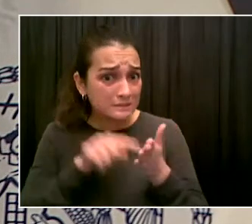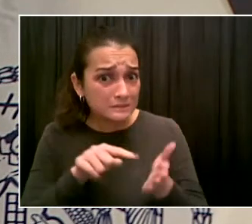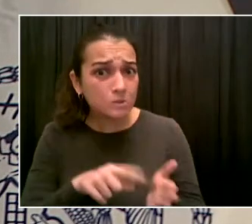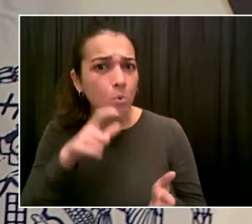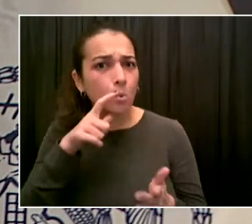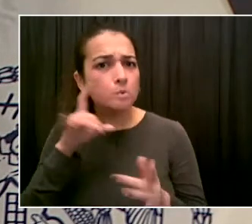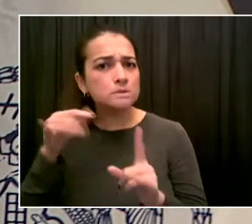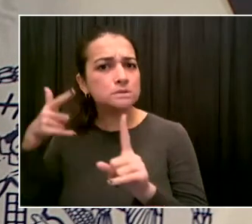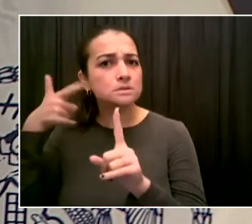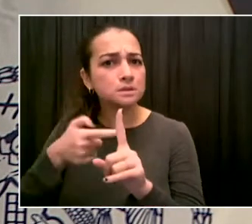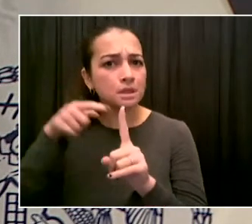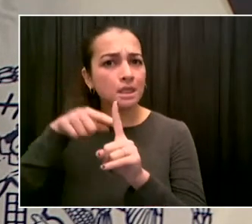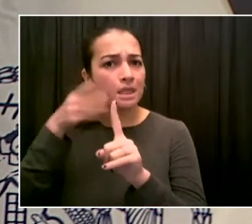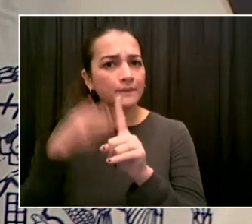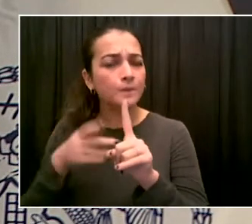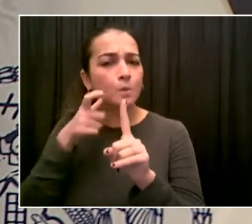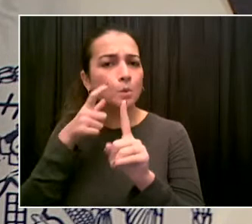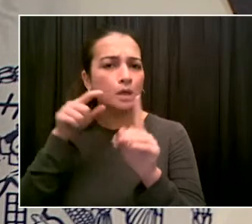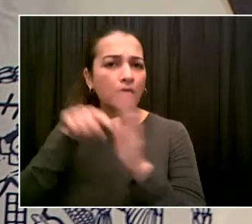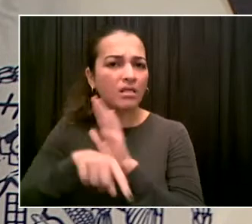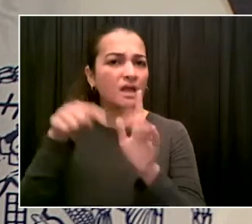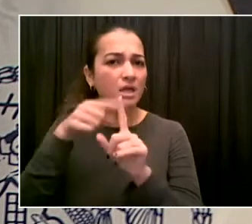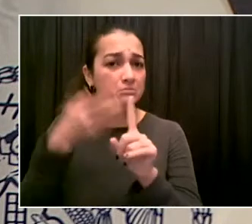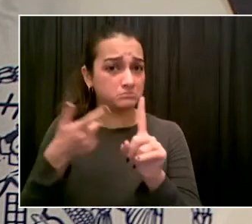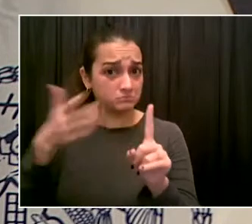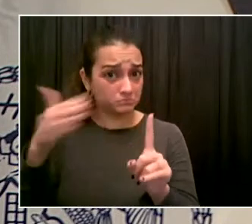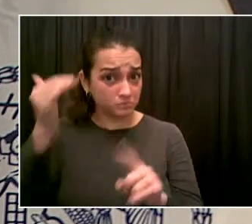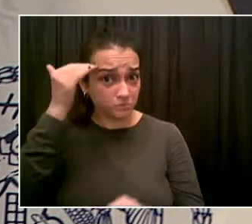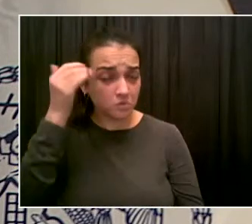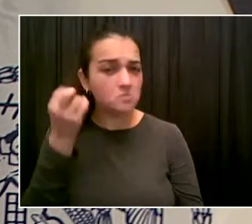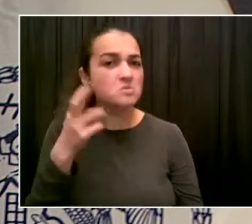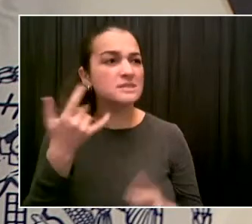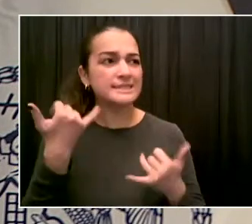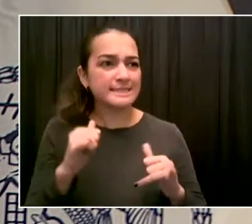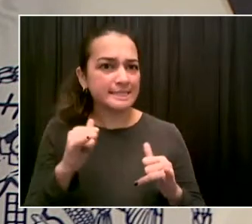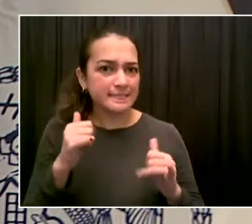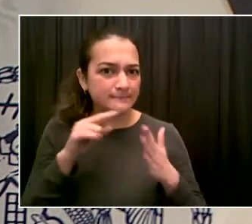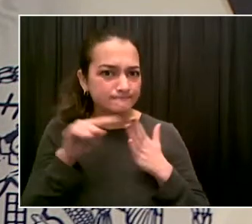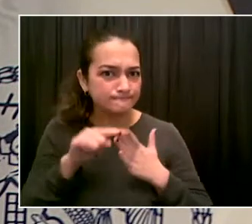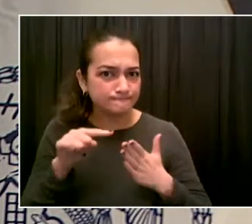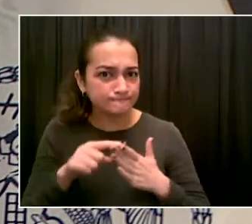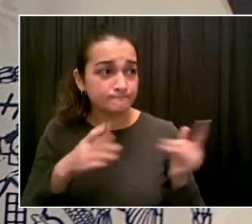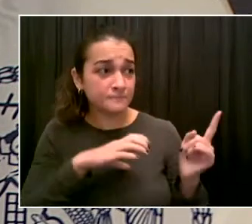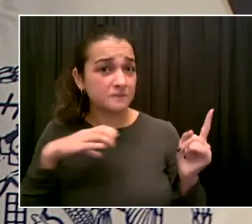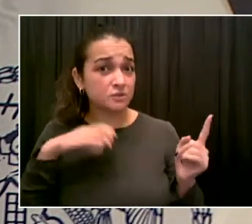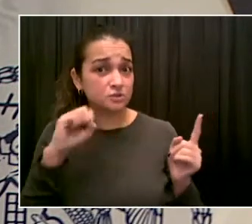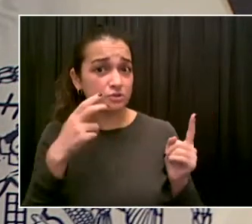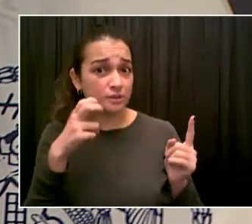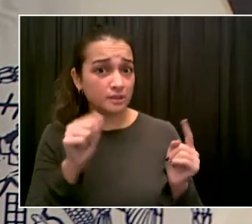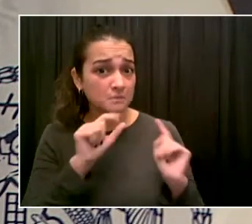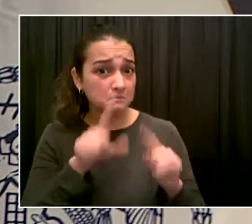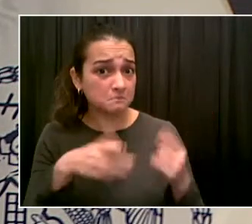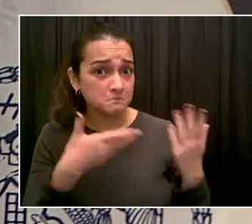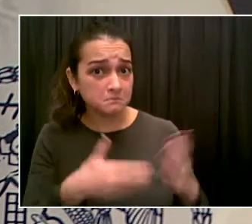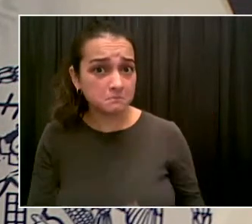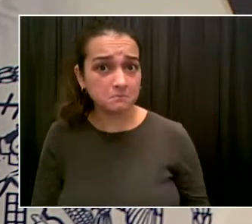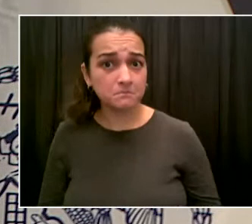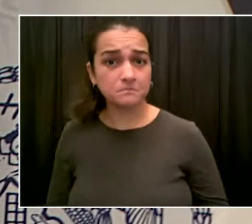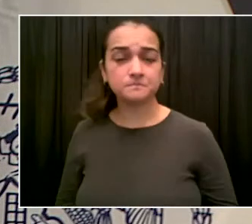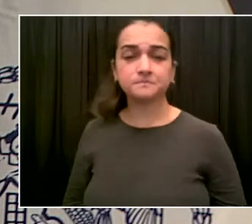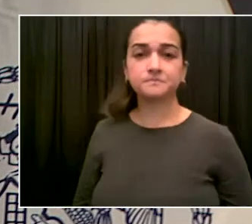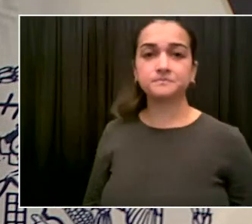able to share regarding this case, please? James, I'm going to turn to Commissioner Shea, but with a very basic